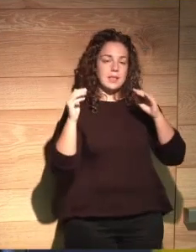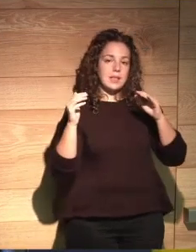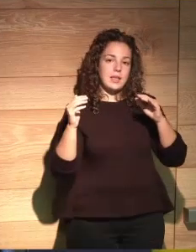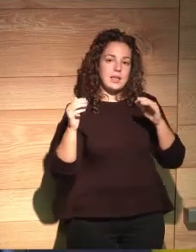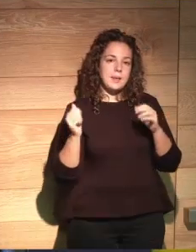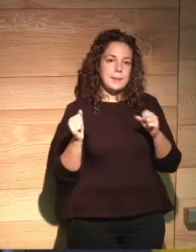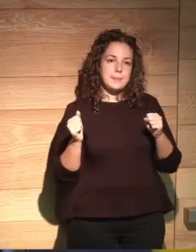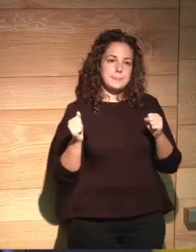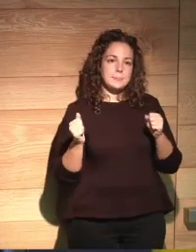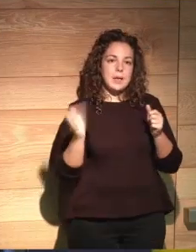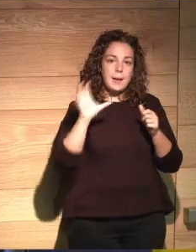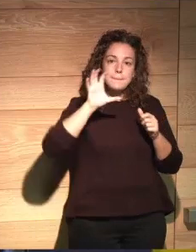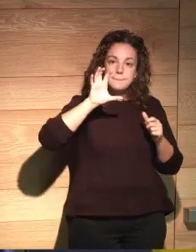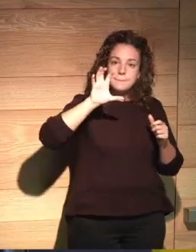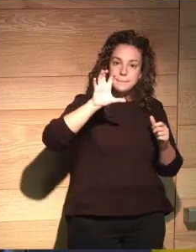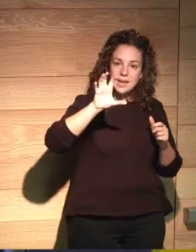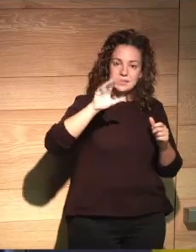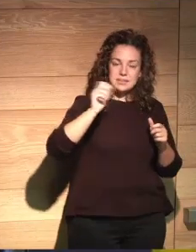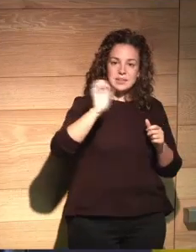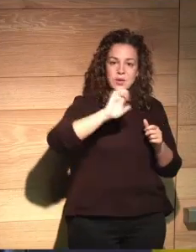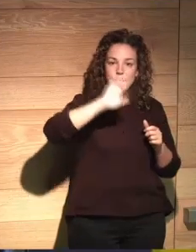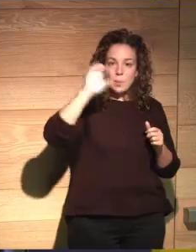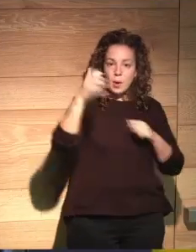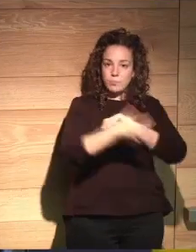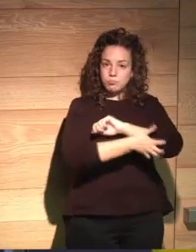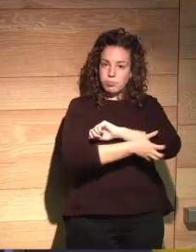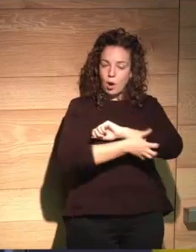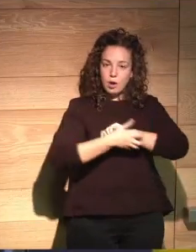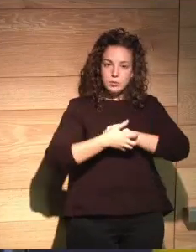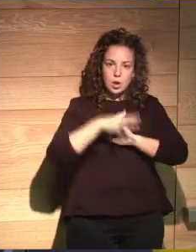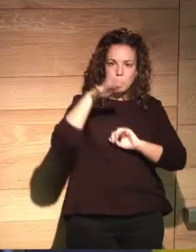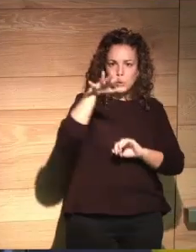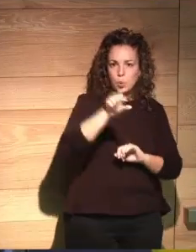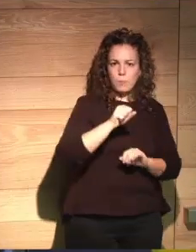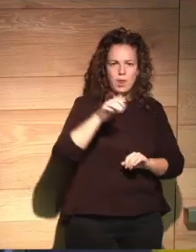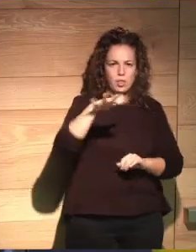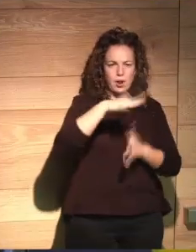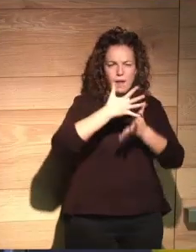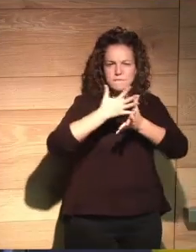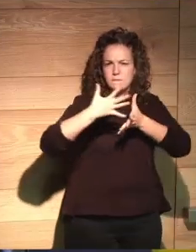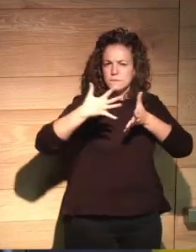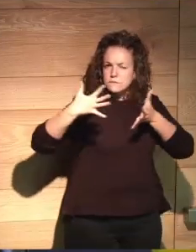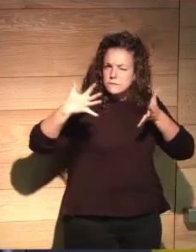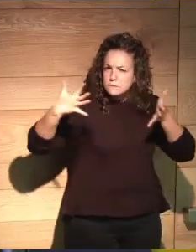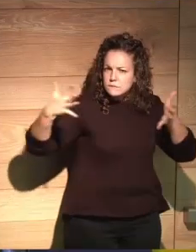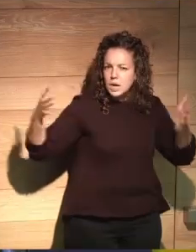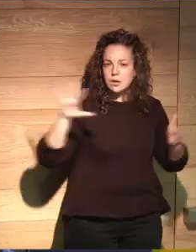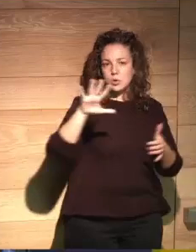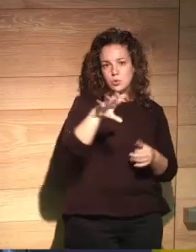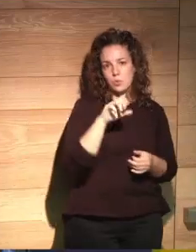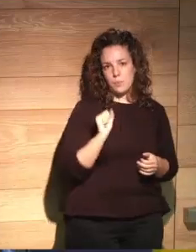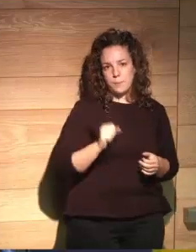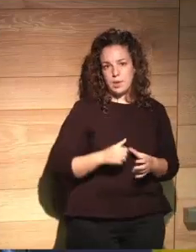They bought a large part of a poor European country,